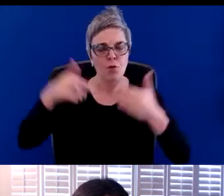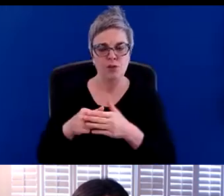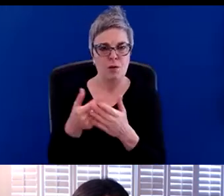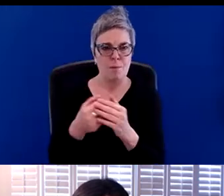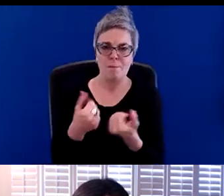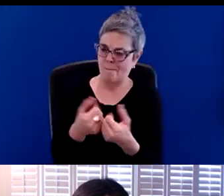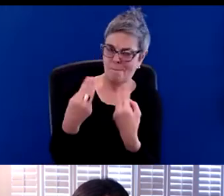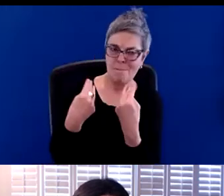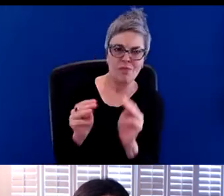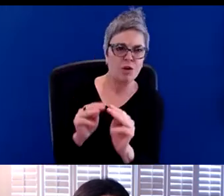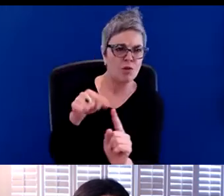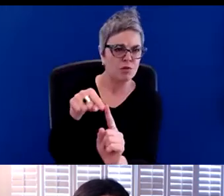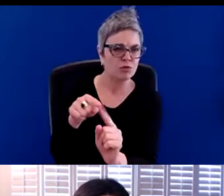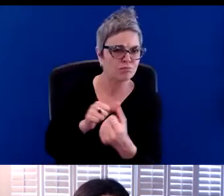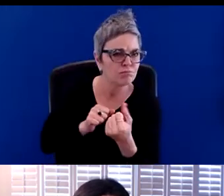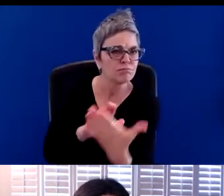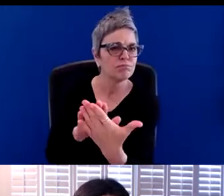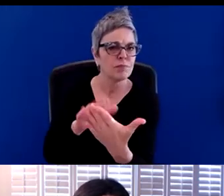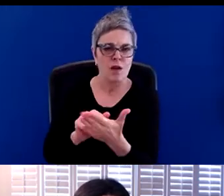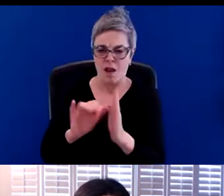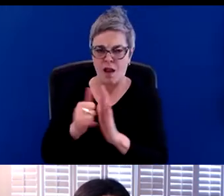how to unravel these spaces.